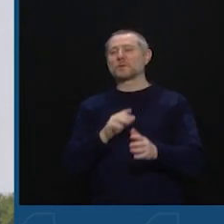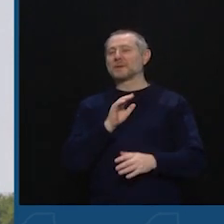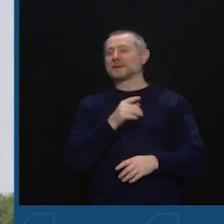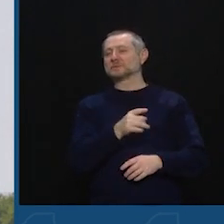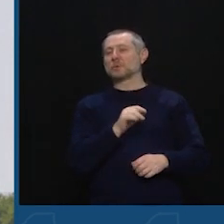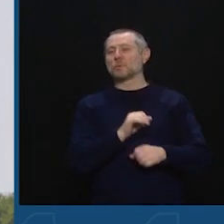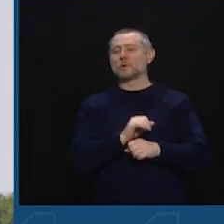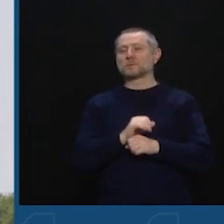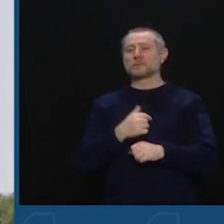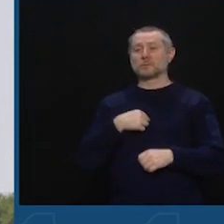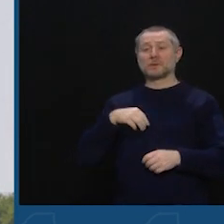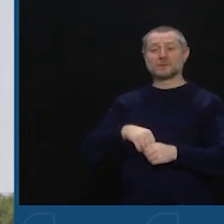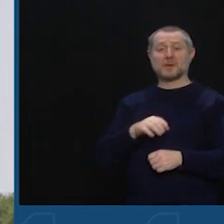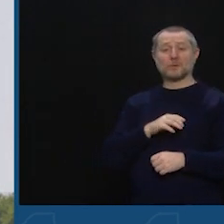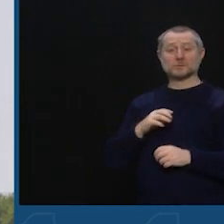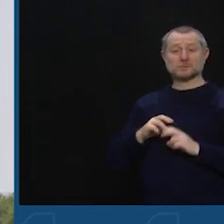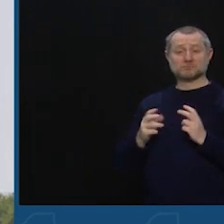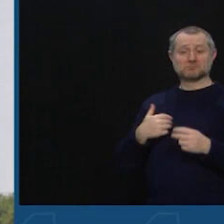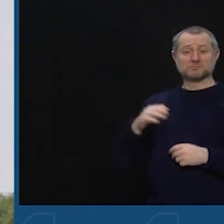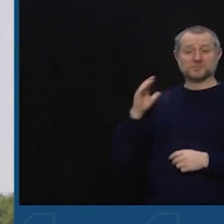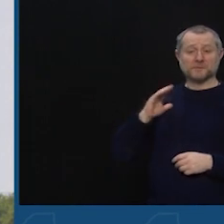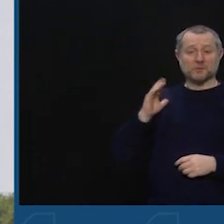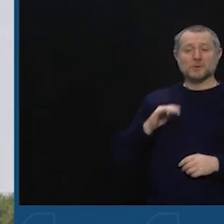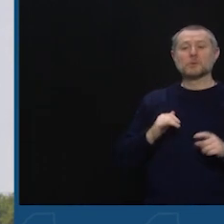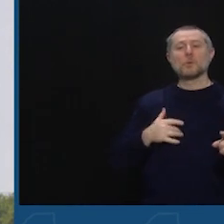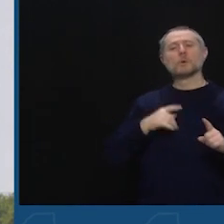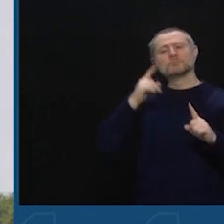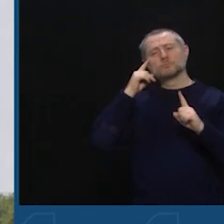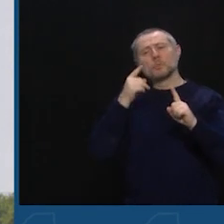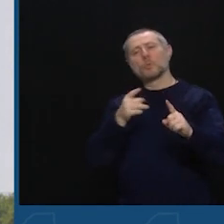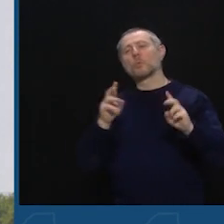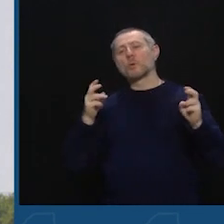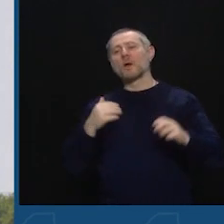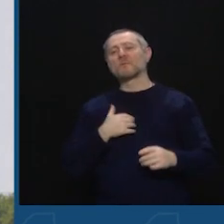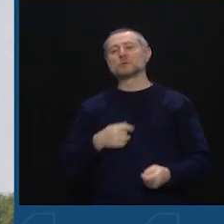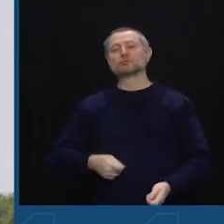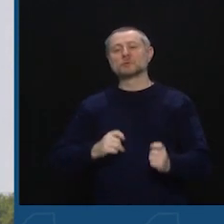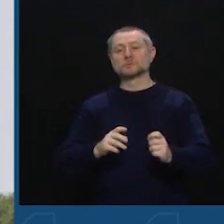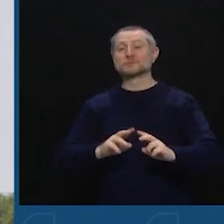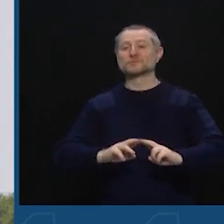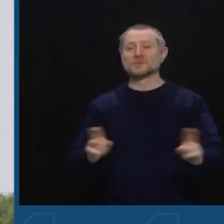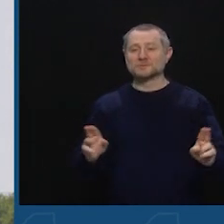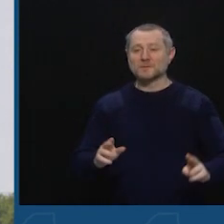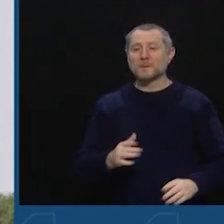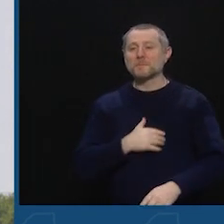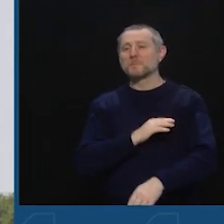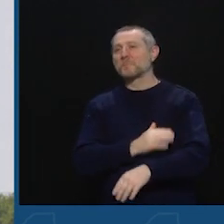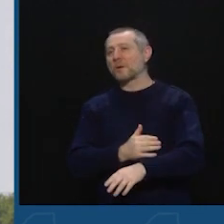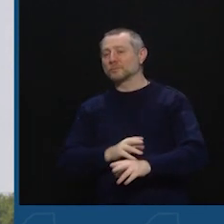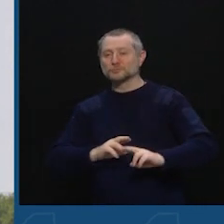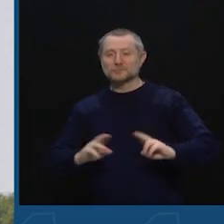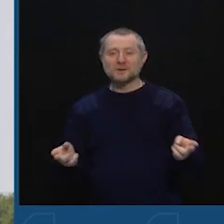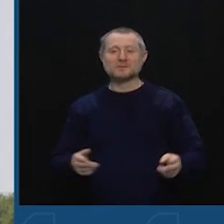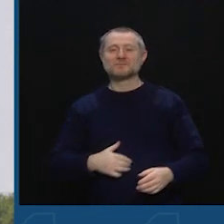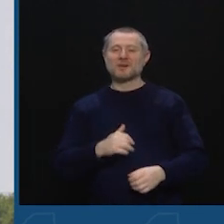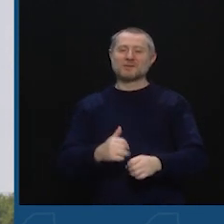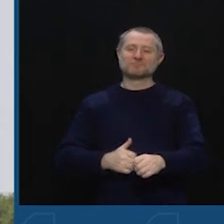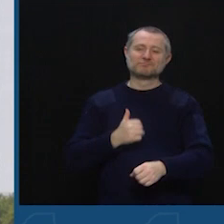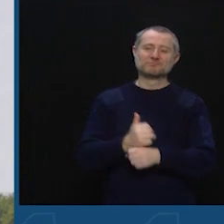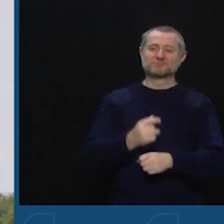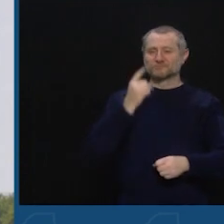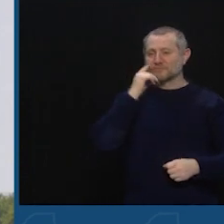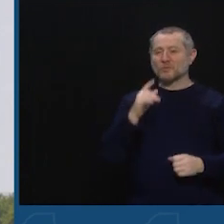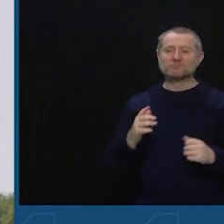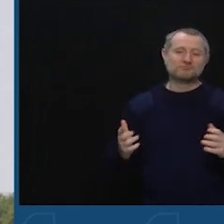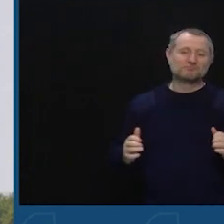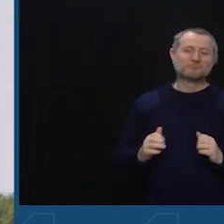in Congress, working toward the objective of having shovel-ready, electrified power space that employers can look at and say, yes, I